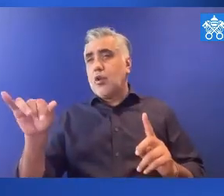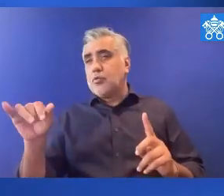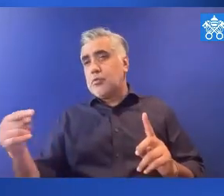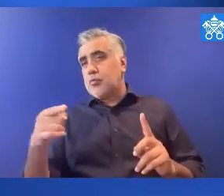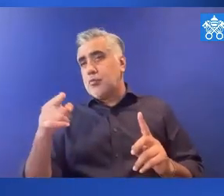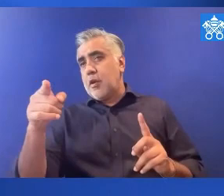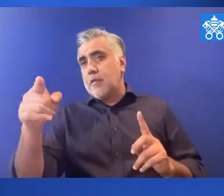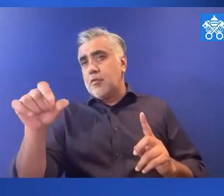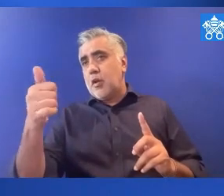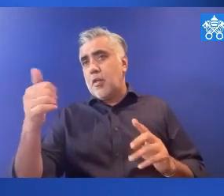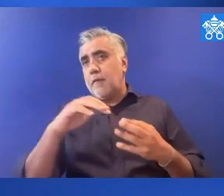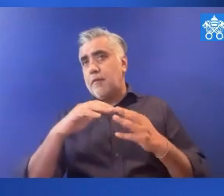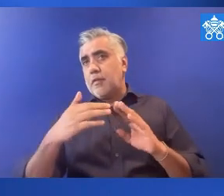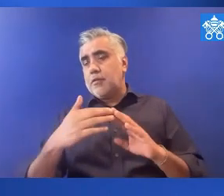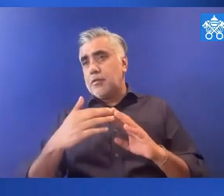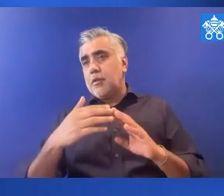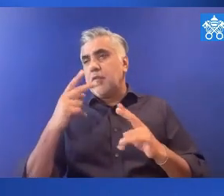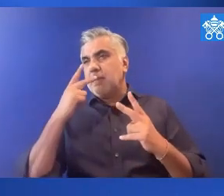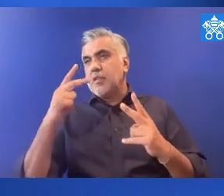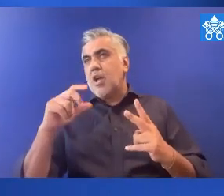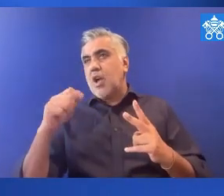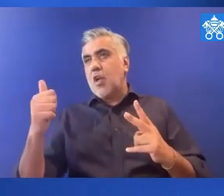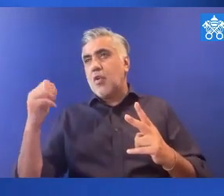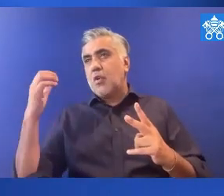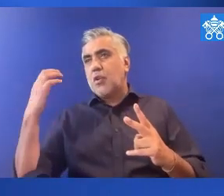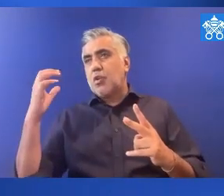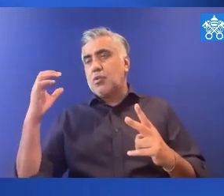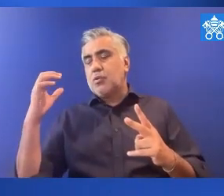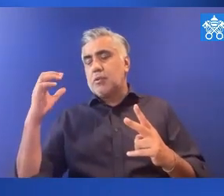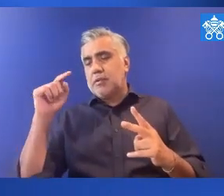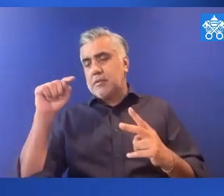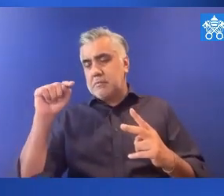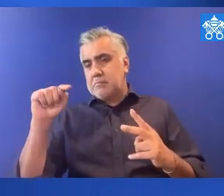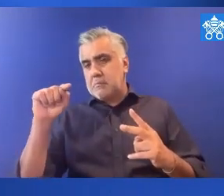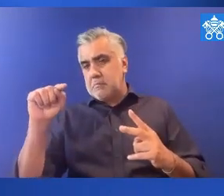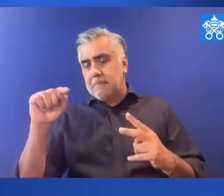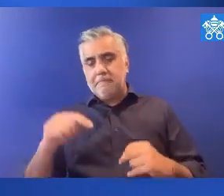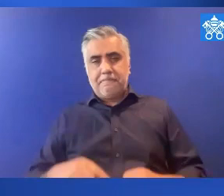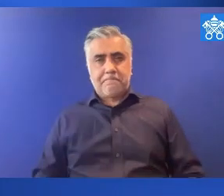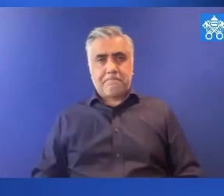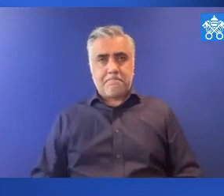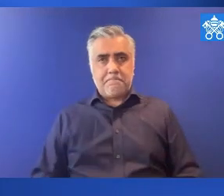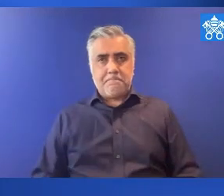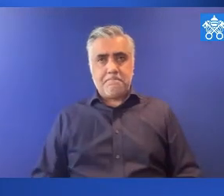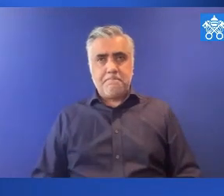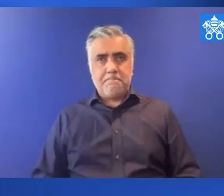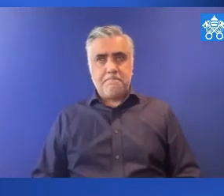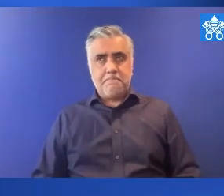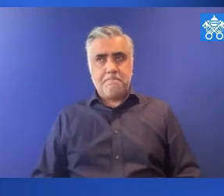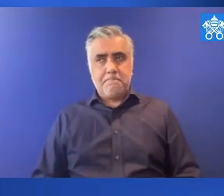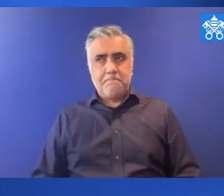aged, and he went to a village nearby also to visit yet another cousin called Delia